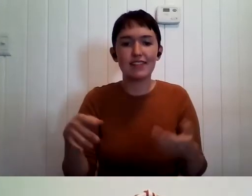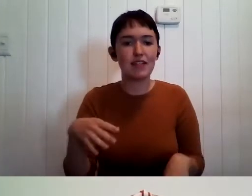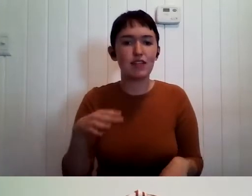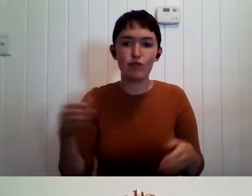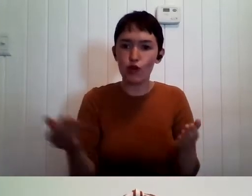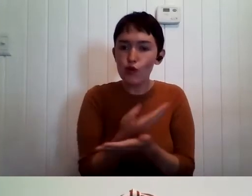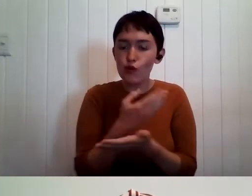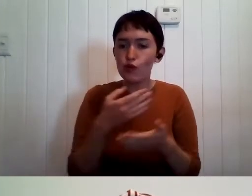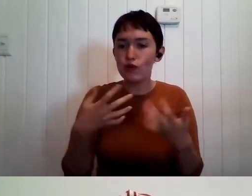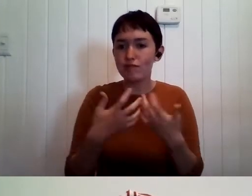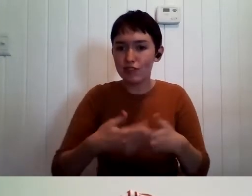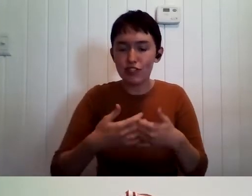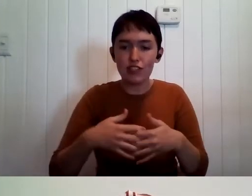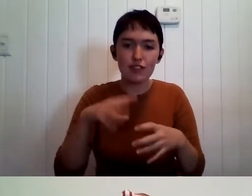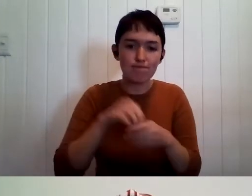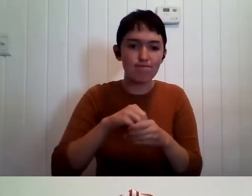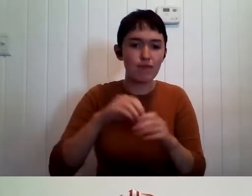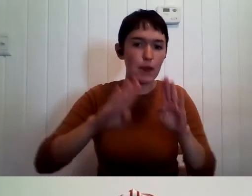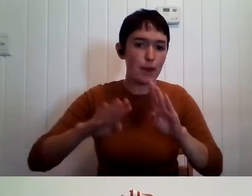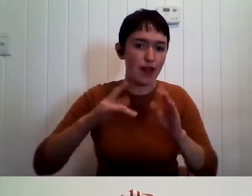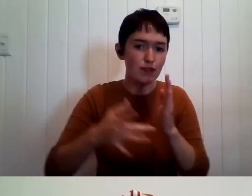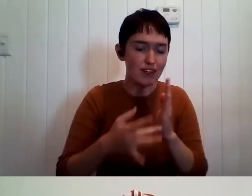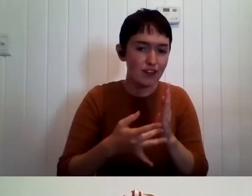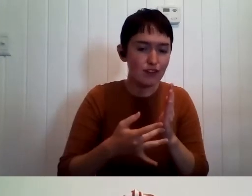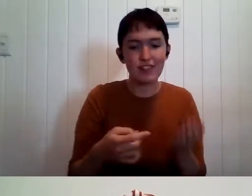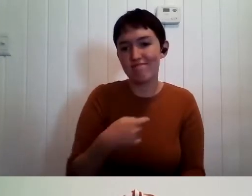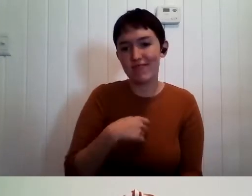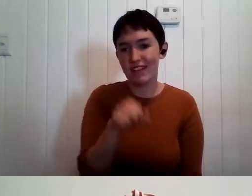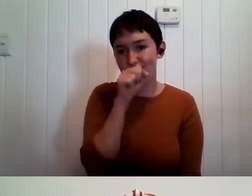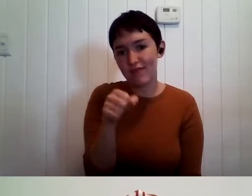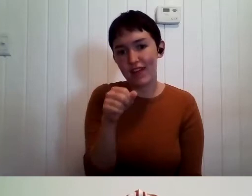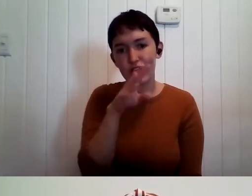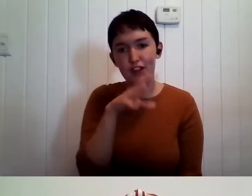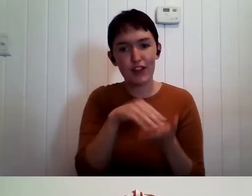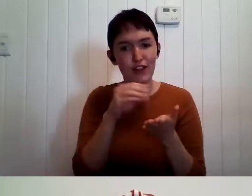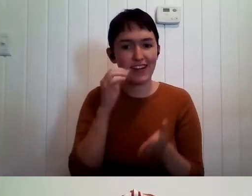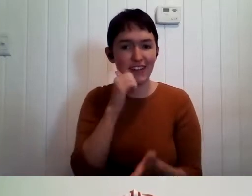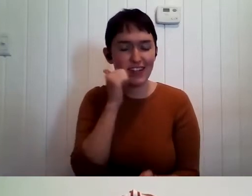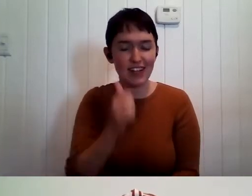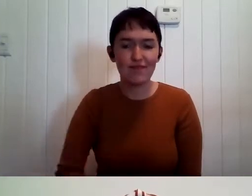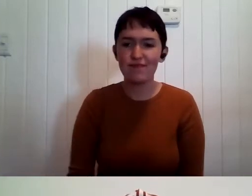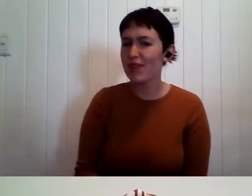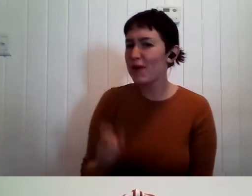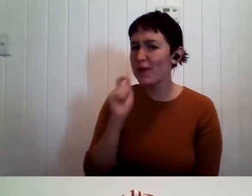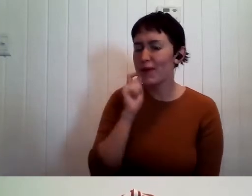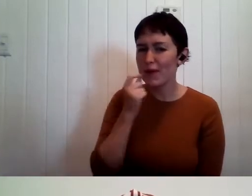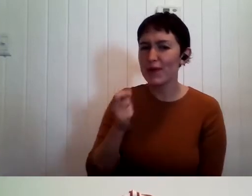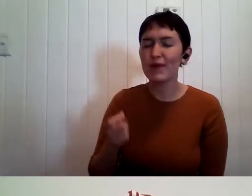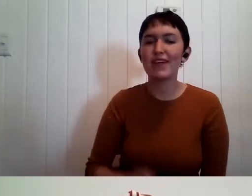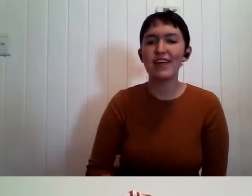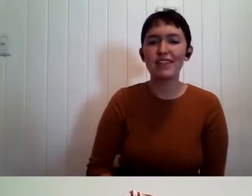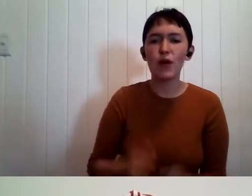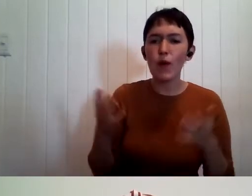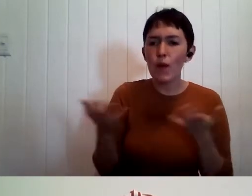a really fun job, and I love that I get to learn every day. That's super cool. So what kinds of like products, what does Illumina